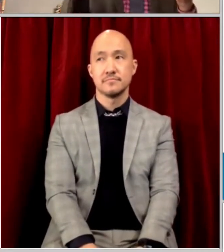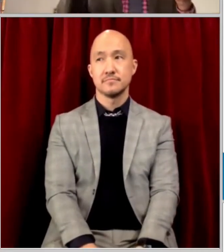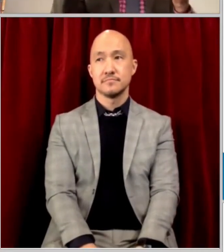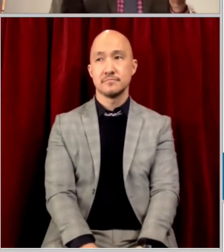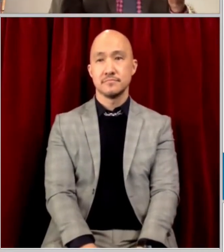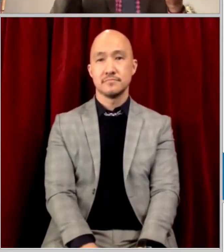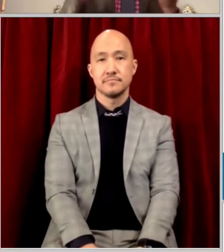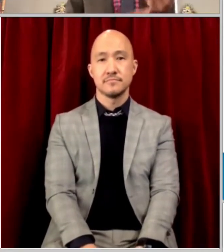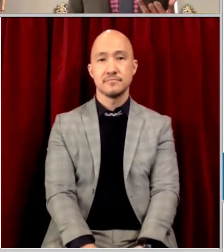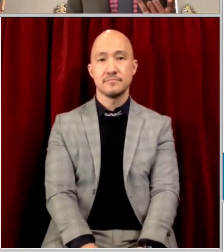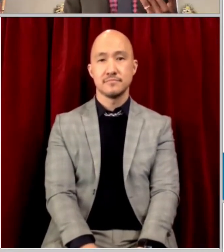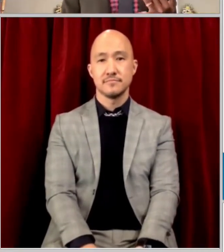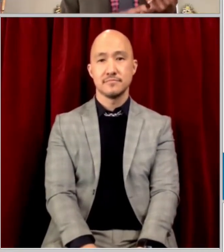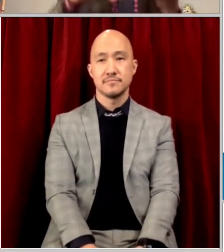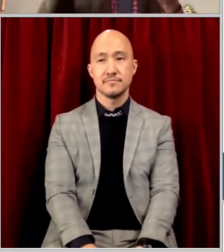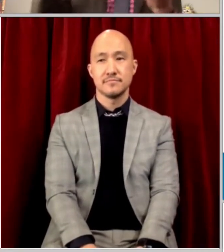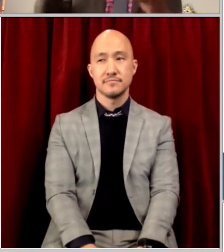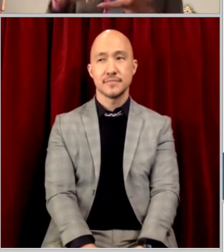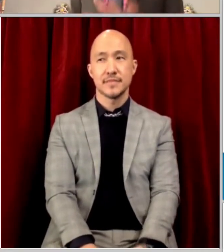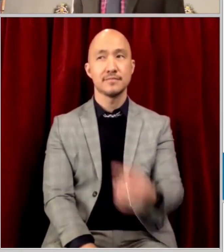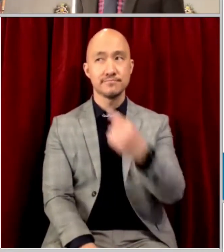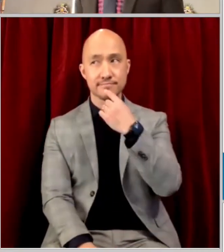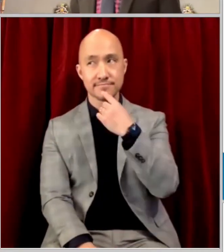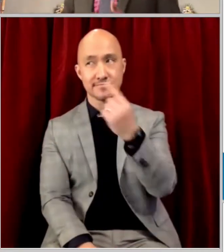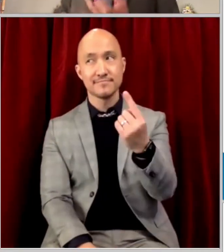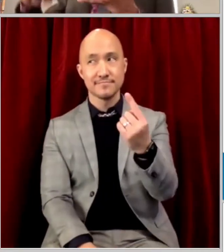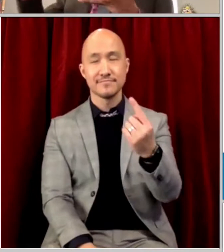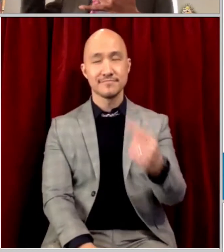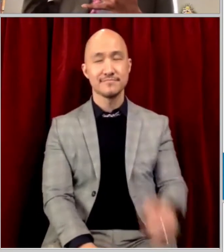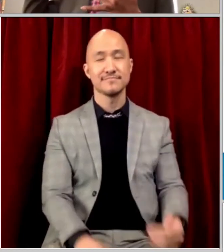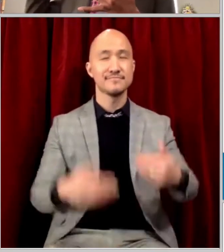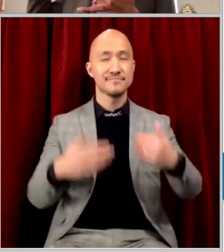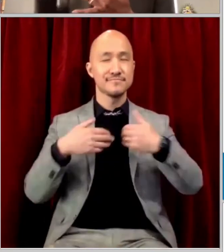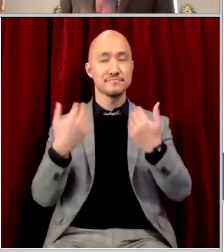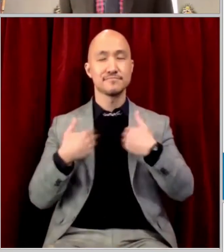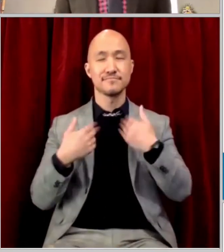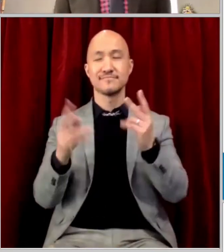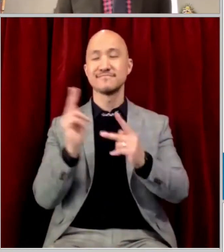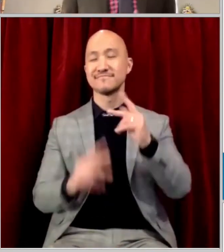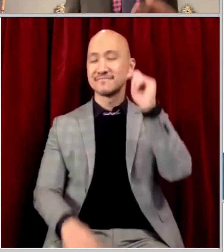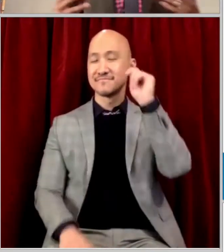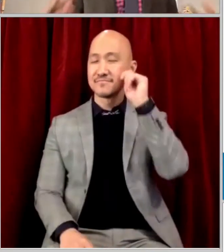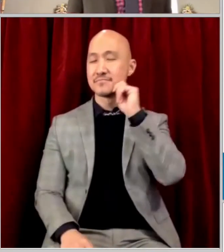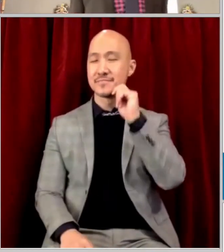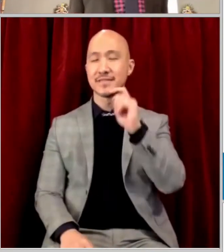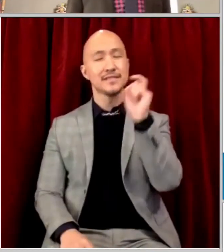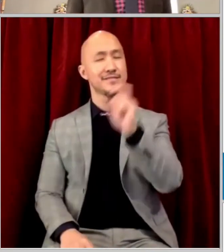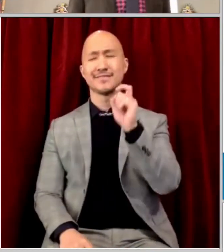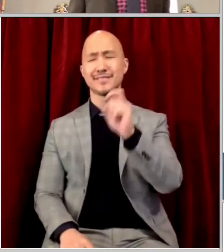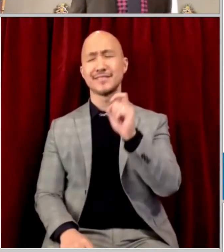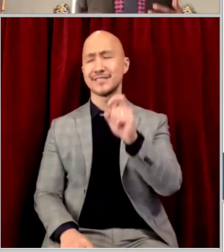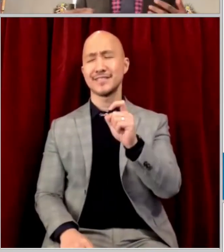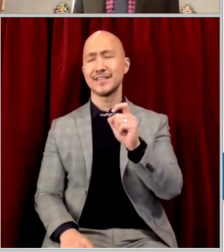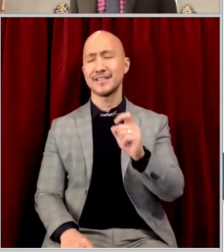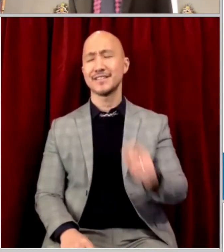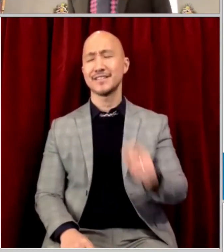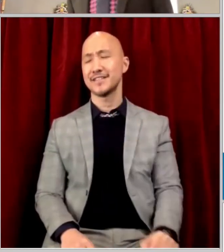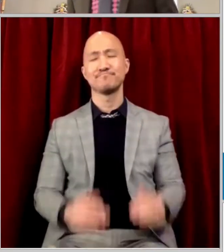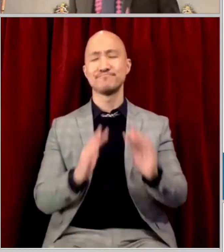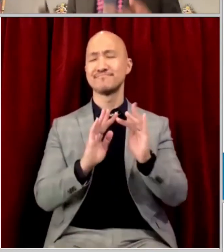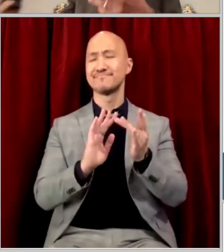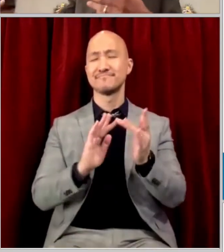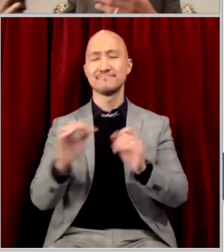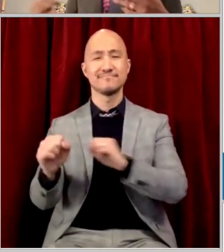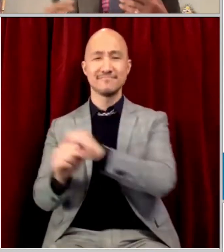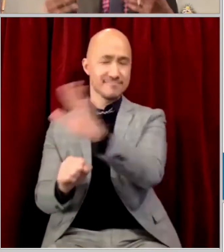You don't need Instagram. You don't need TikTok. You don't need Snapchat to be an influencer. You can actually do